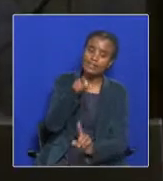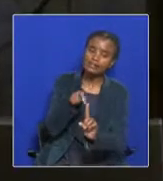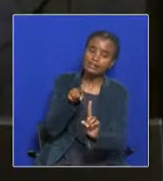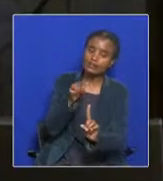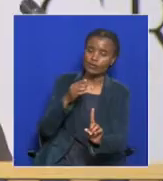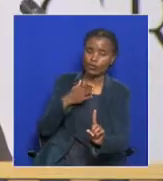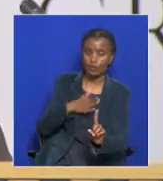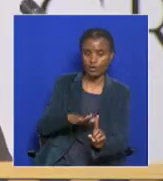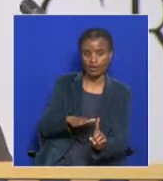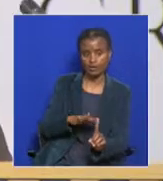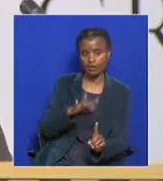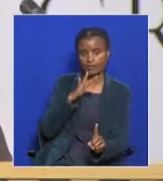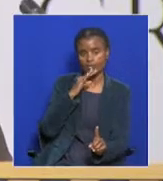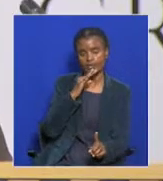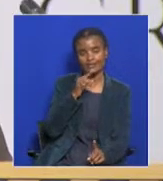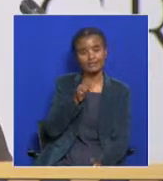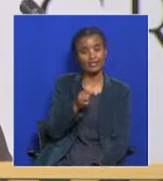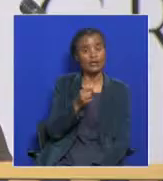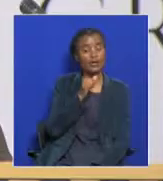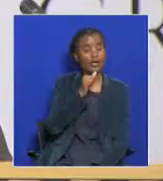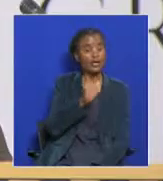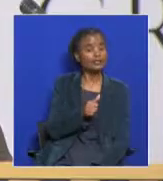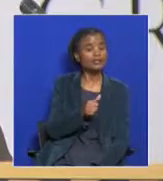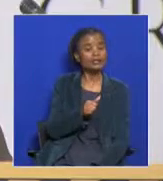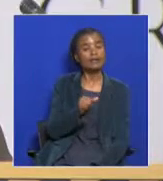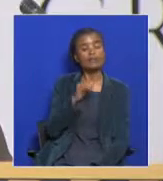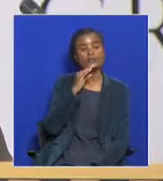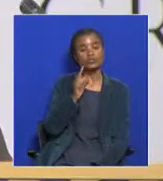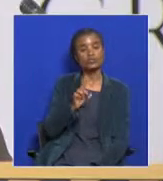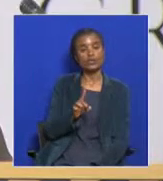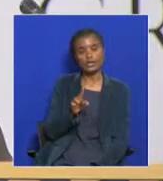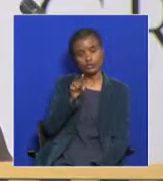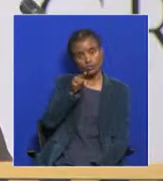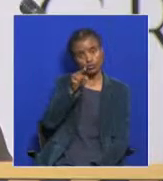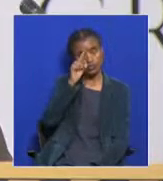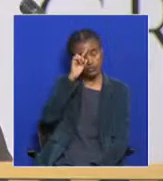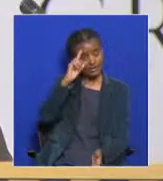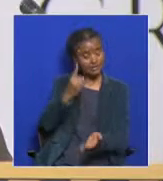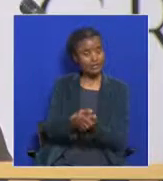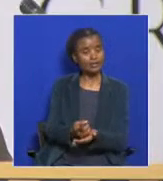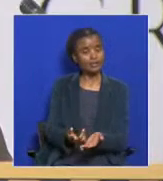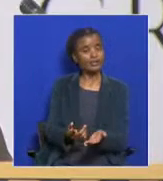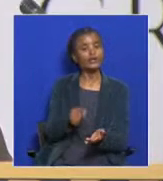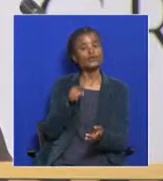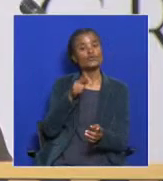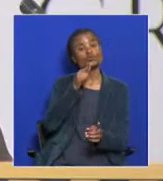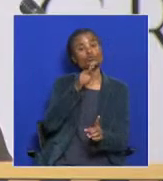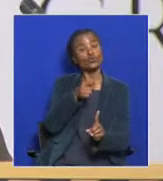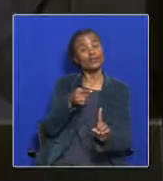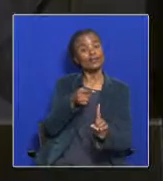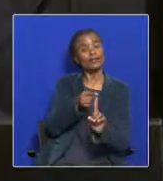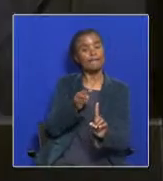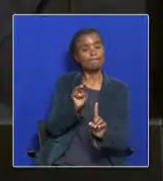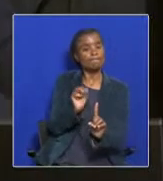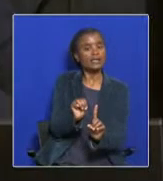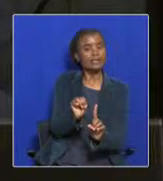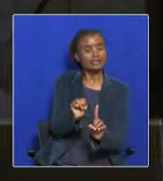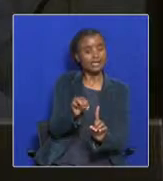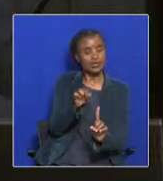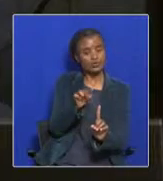The premise of your answer has to be, you made the choice. You told Mpangase who to approach. And on